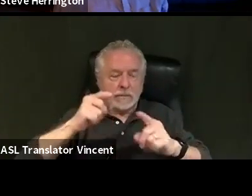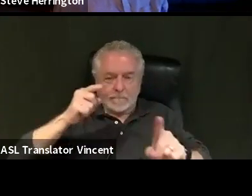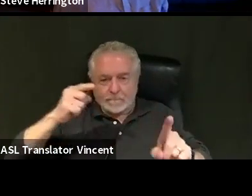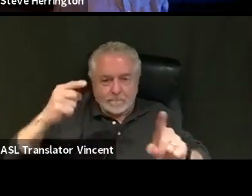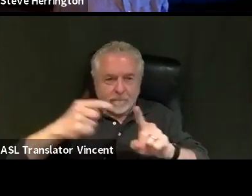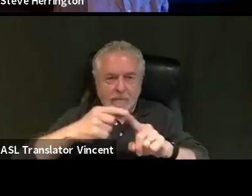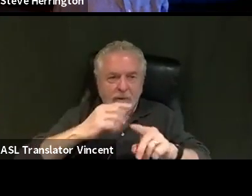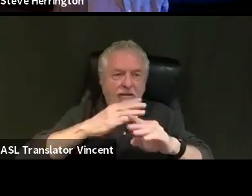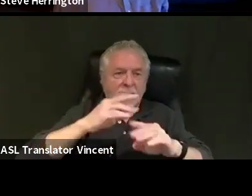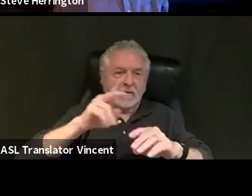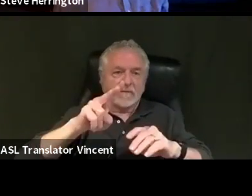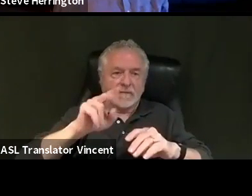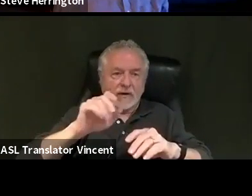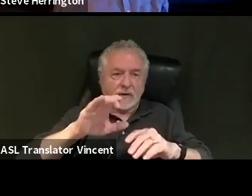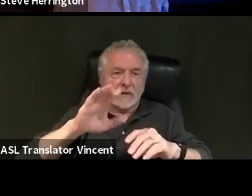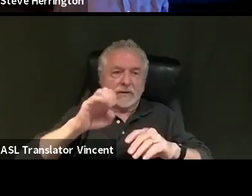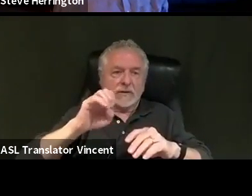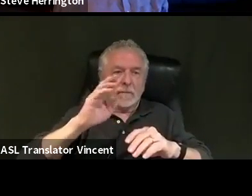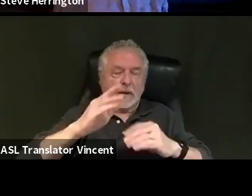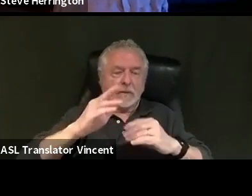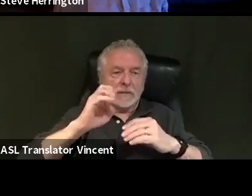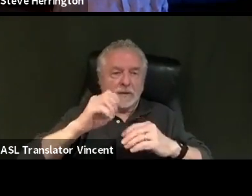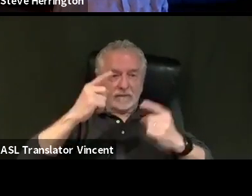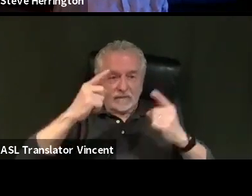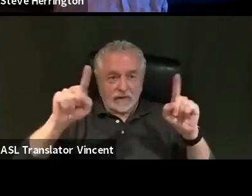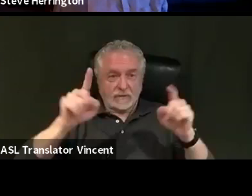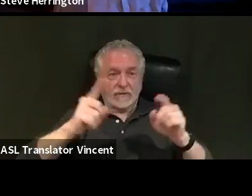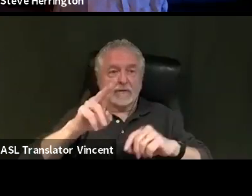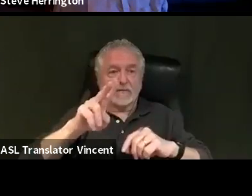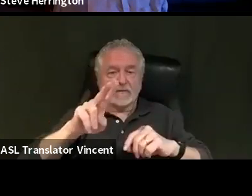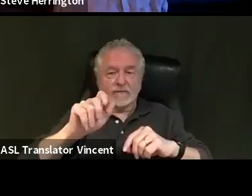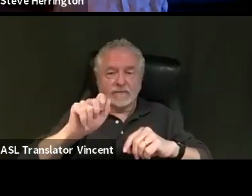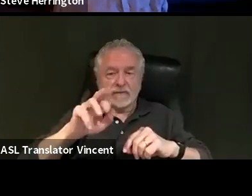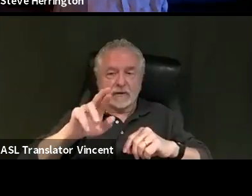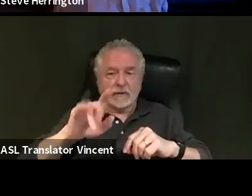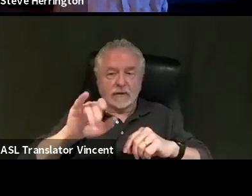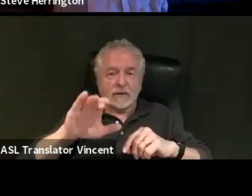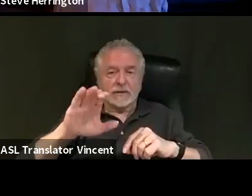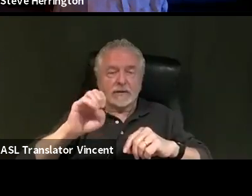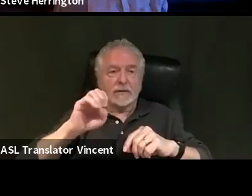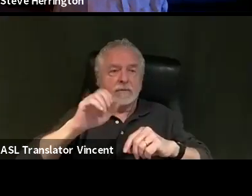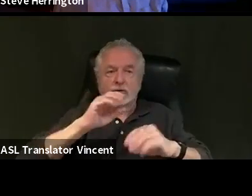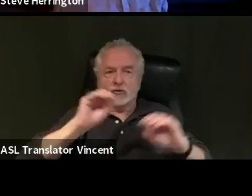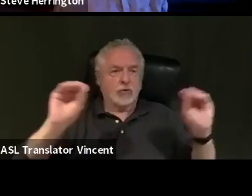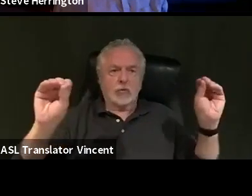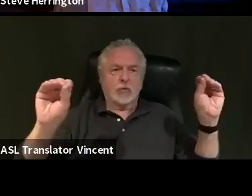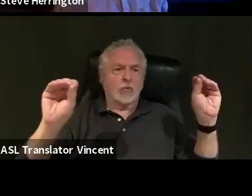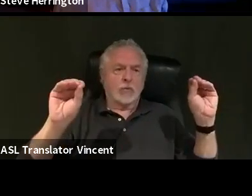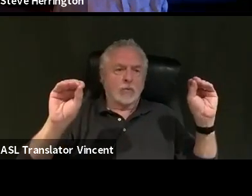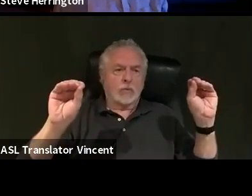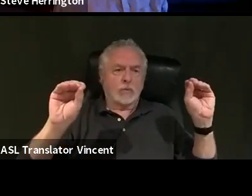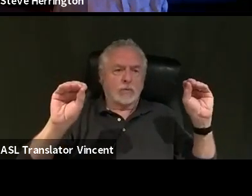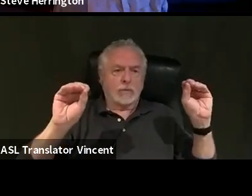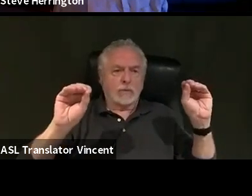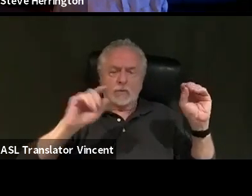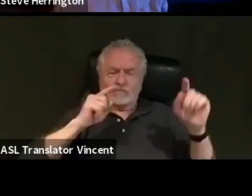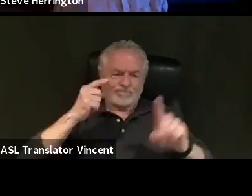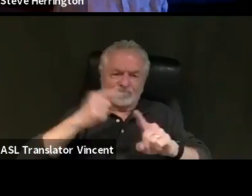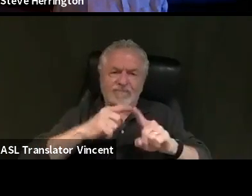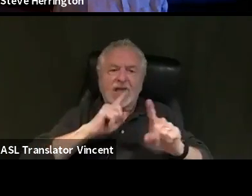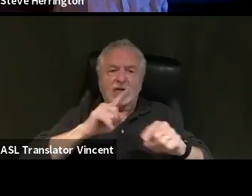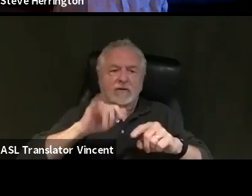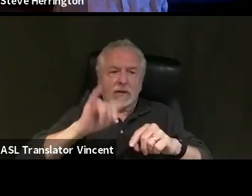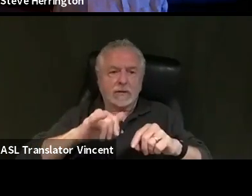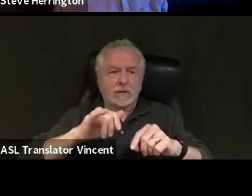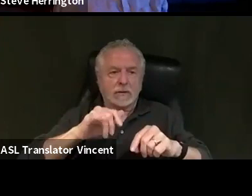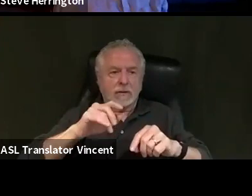specifically against the variants might be effective against those variants. But there's no hard and fast answer as to